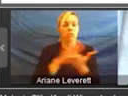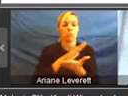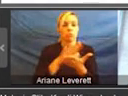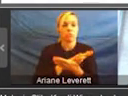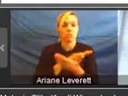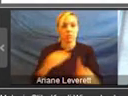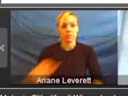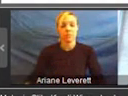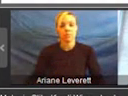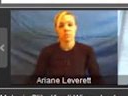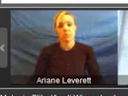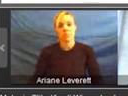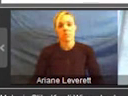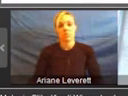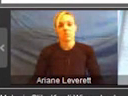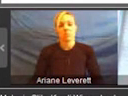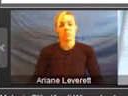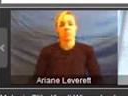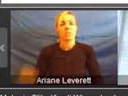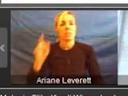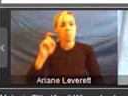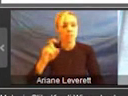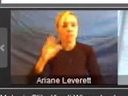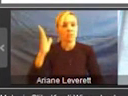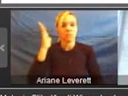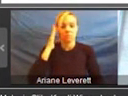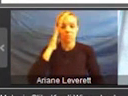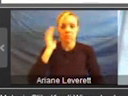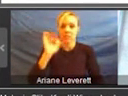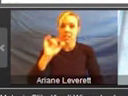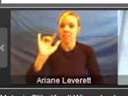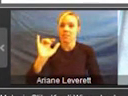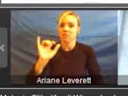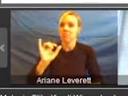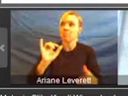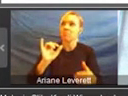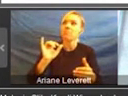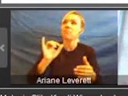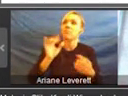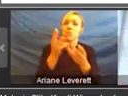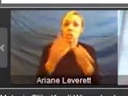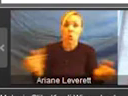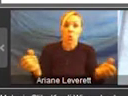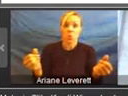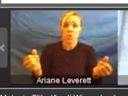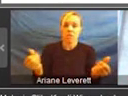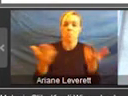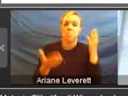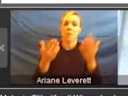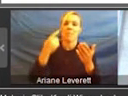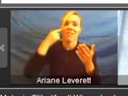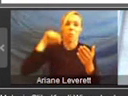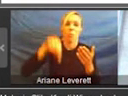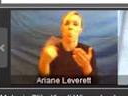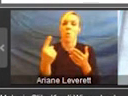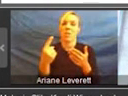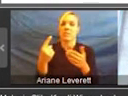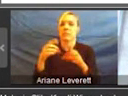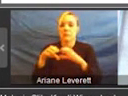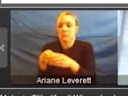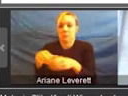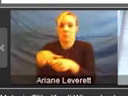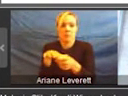might be an island solution. As I said, this might be acceptable in certain conditions,